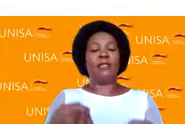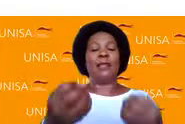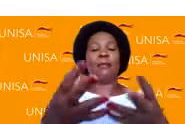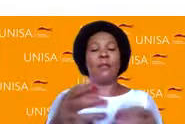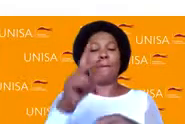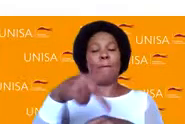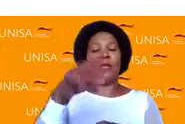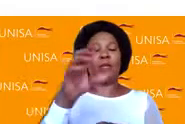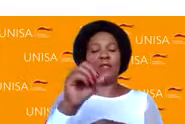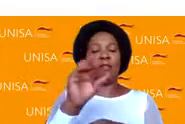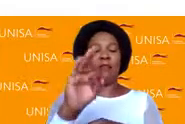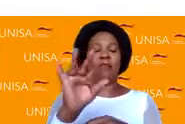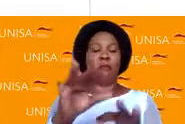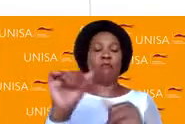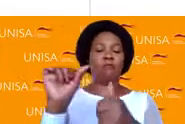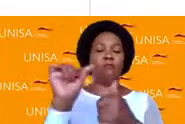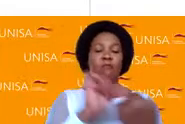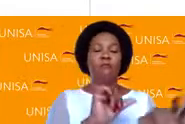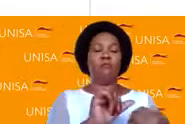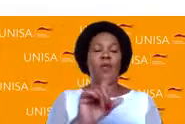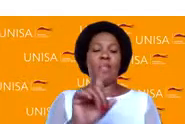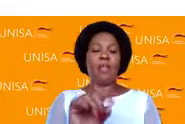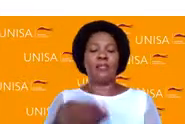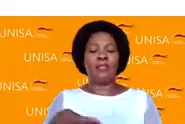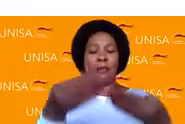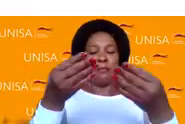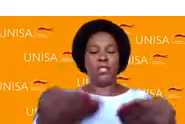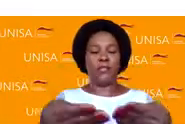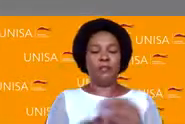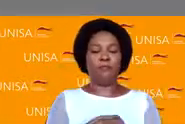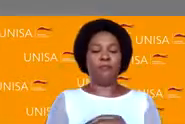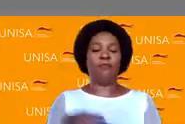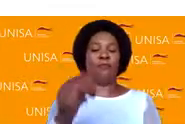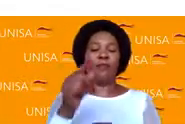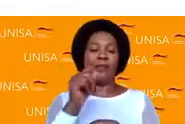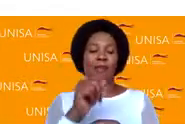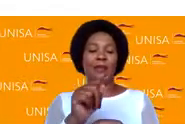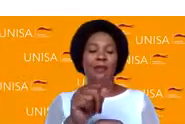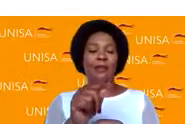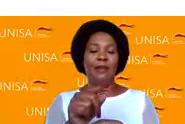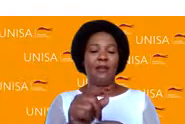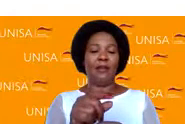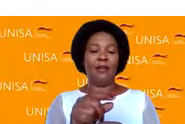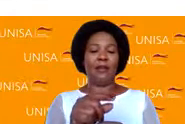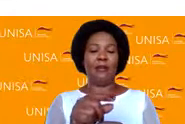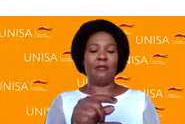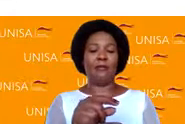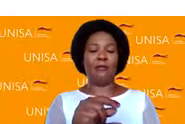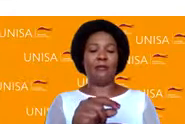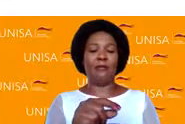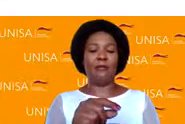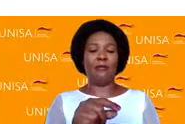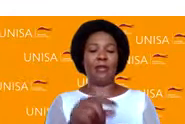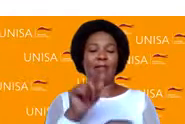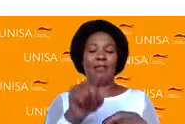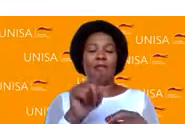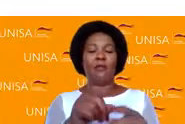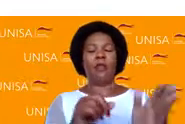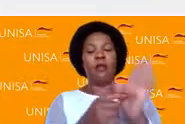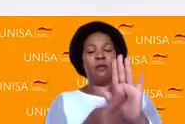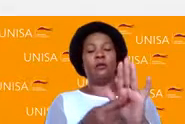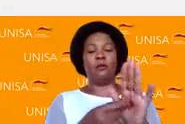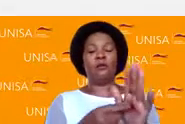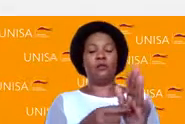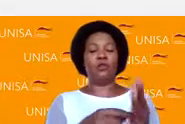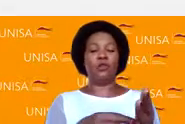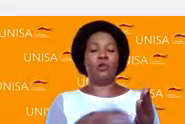it, and then I click on Add Submission. And then on here, this one is now, for instance, online text. Let me just